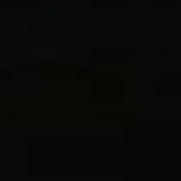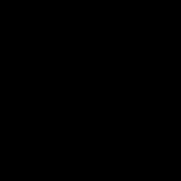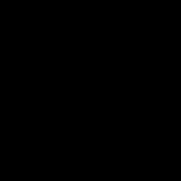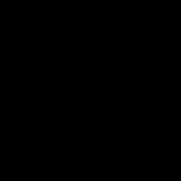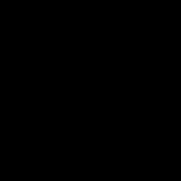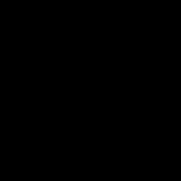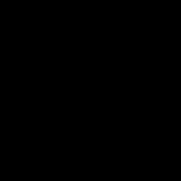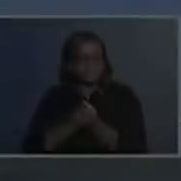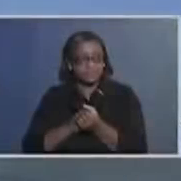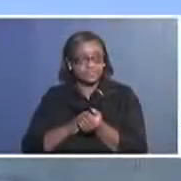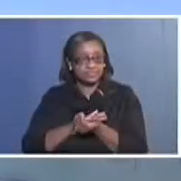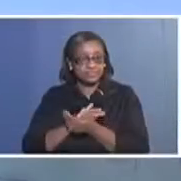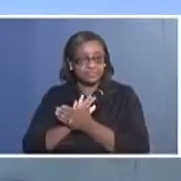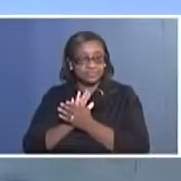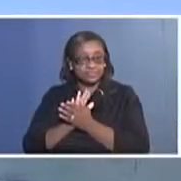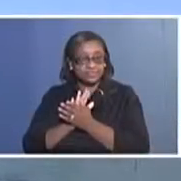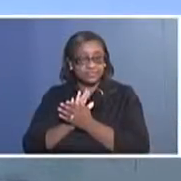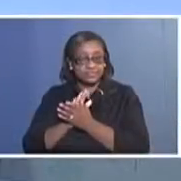easy.